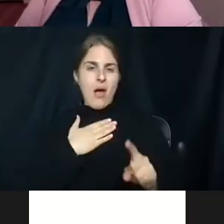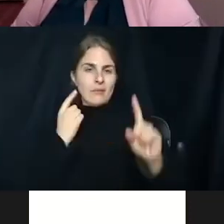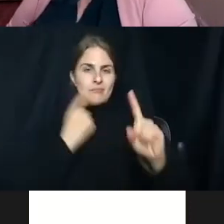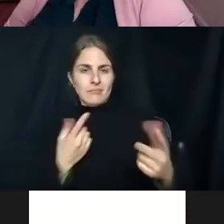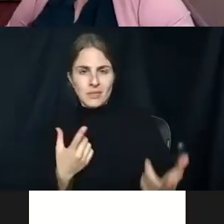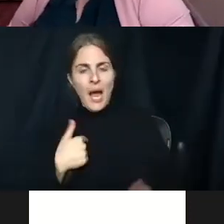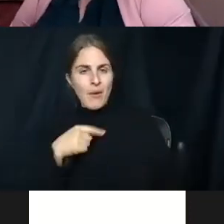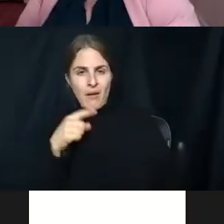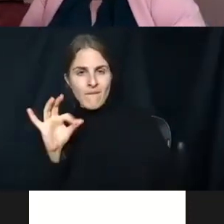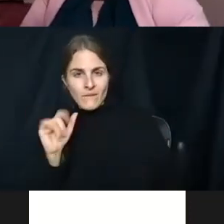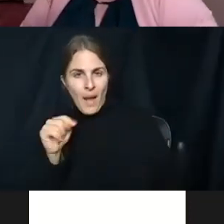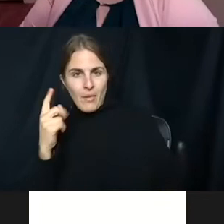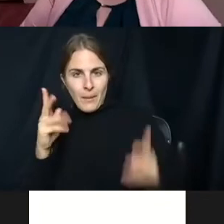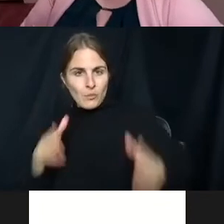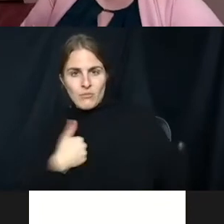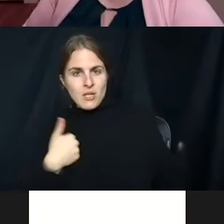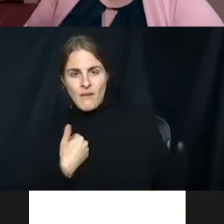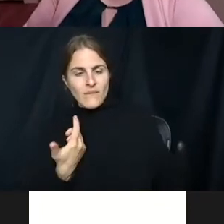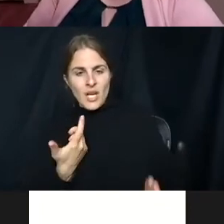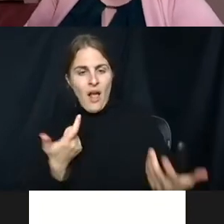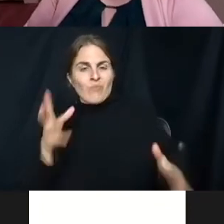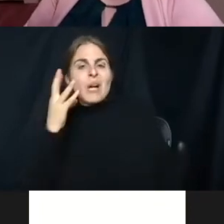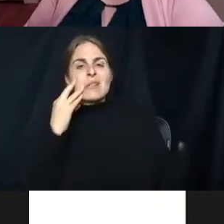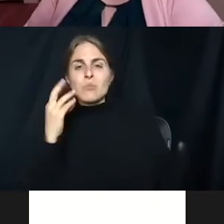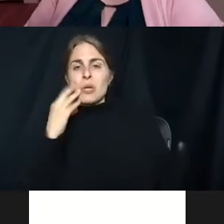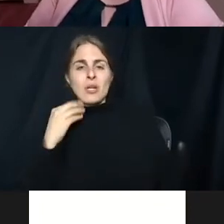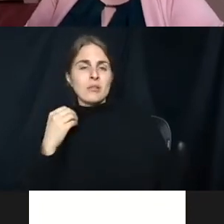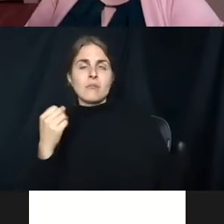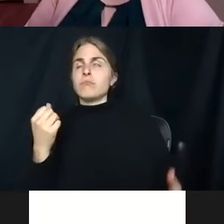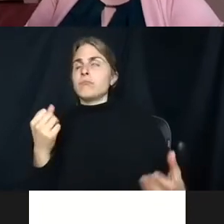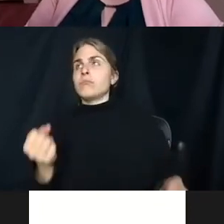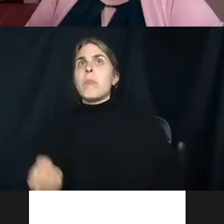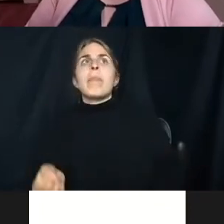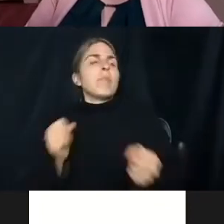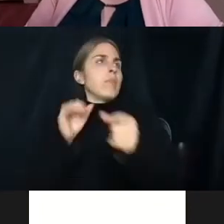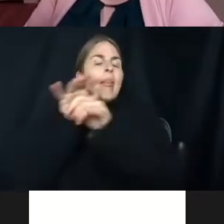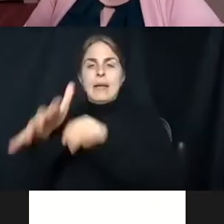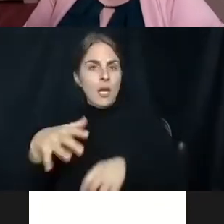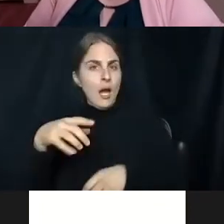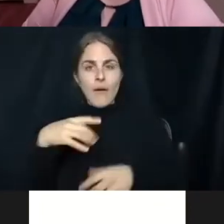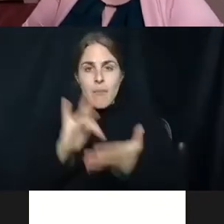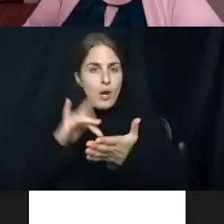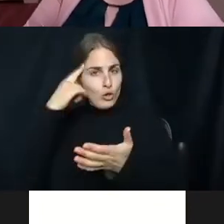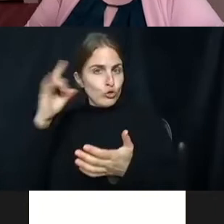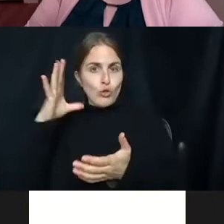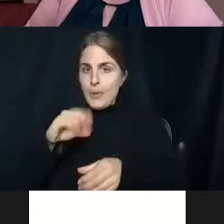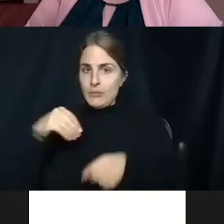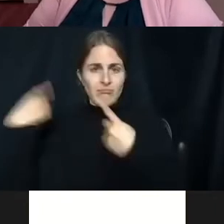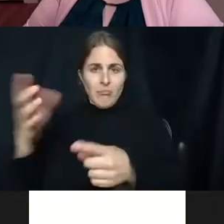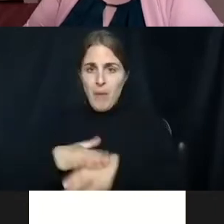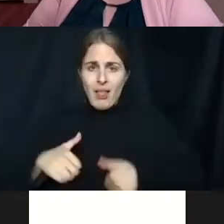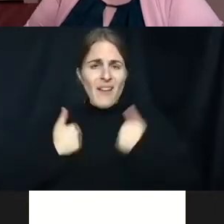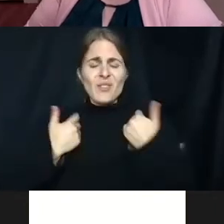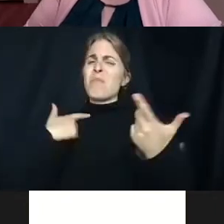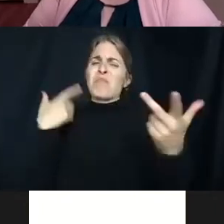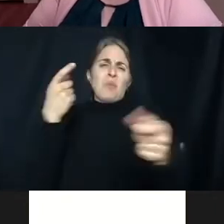fat Black person who has experienced plenty of medical trauma in my life. And so I'm not going to waste any more